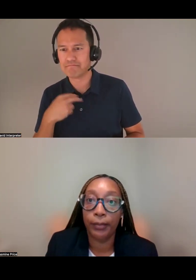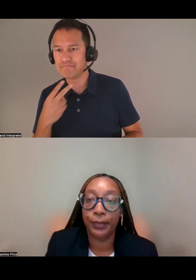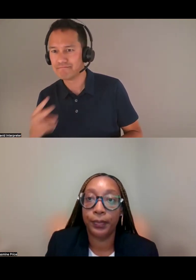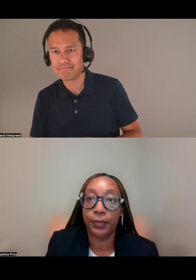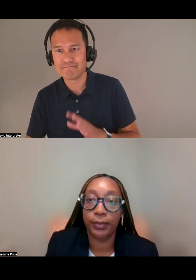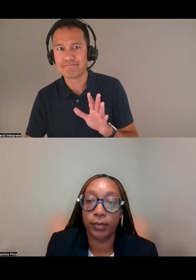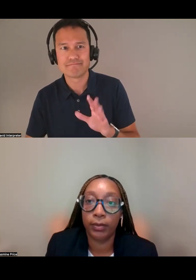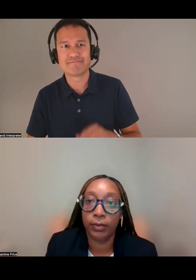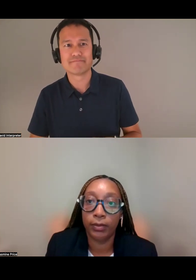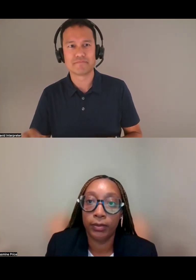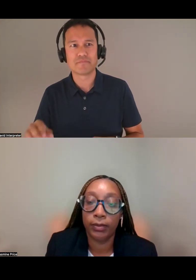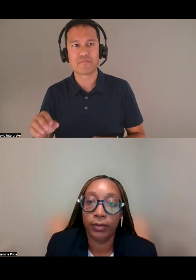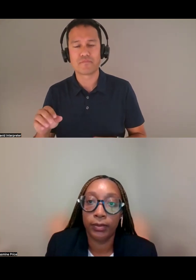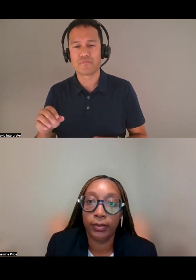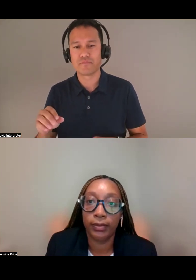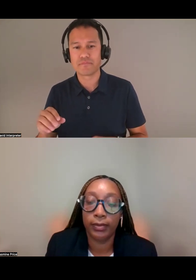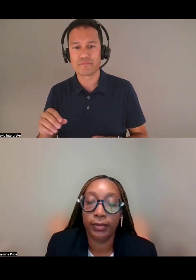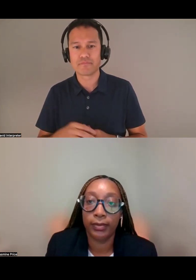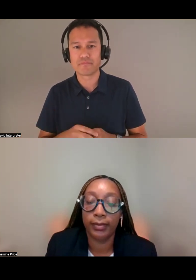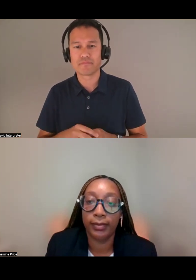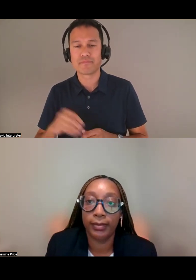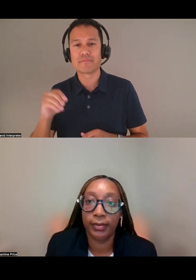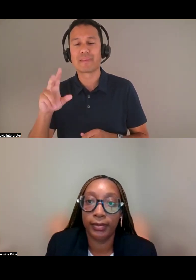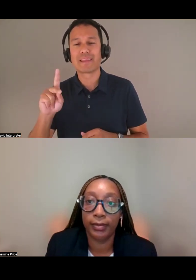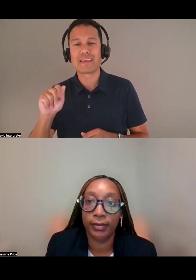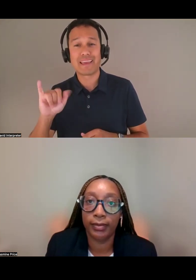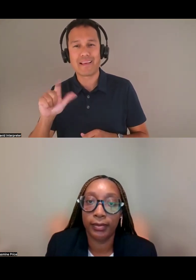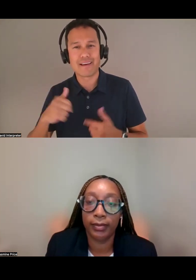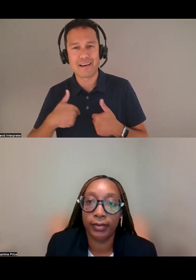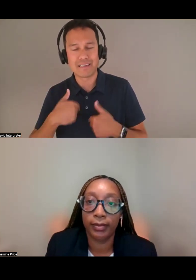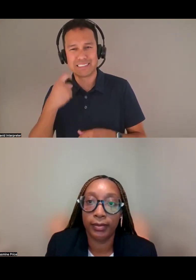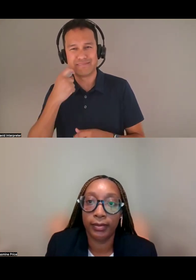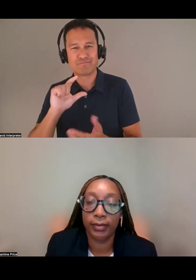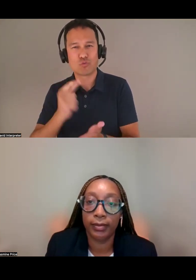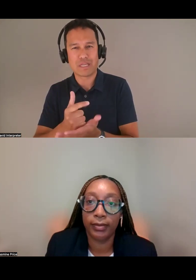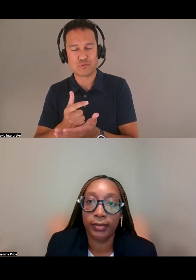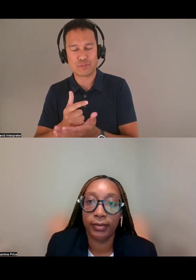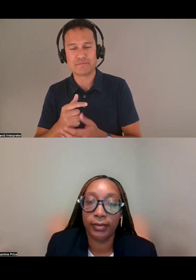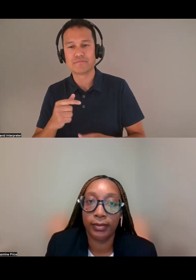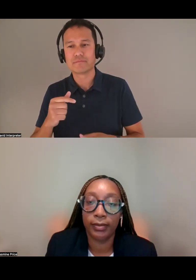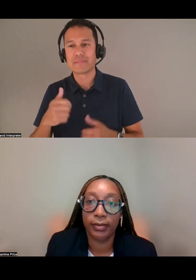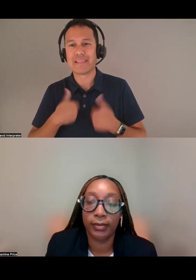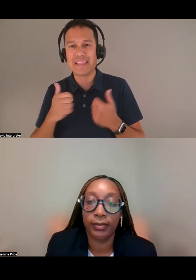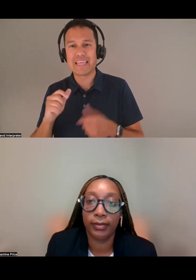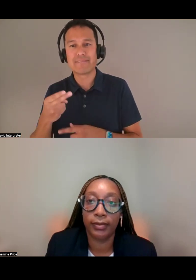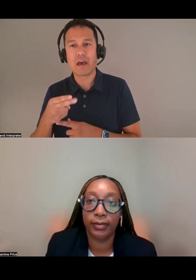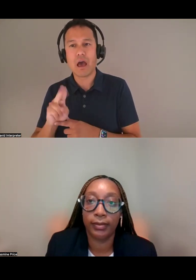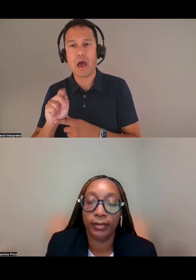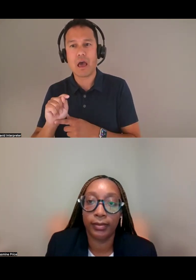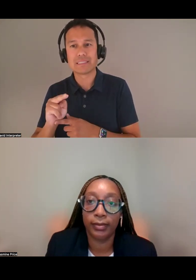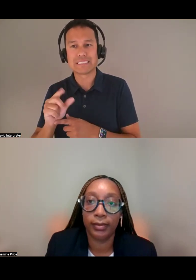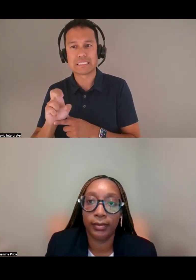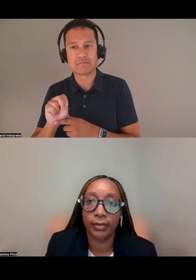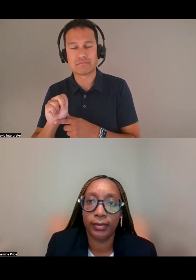Yes. So, hello, my name is Kayla. I just graduated Mount West. I live in Huntington, and our DHHR does not have